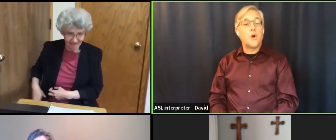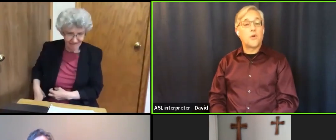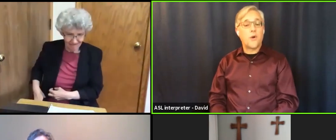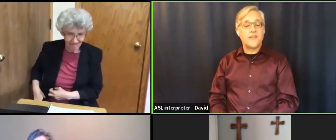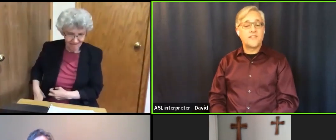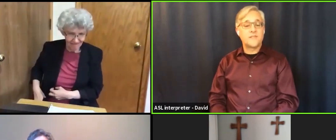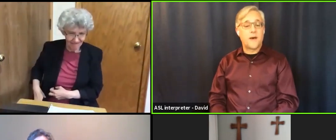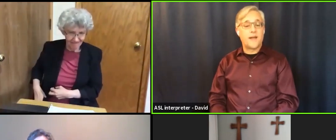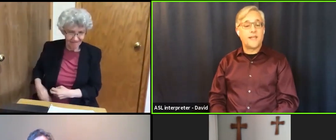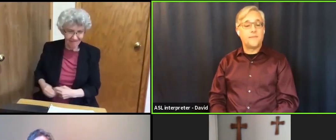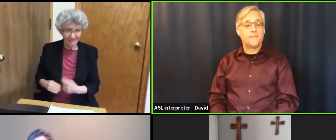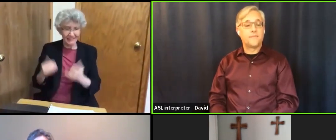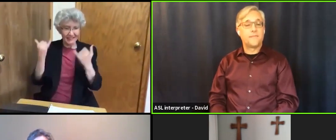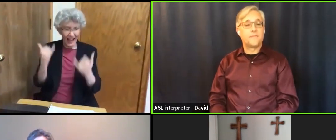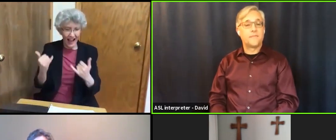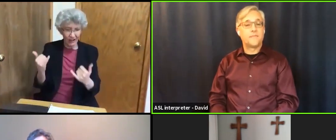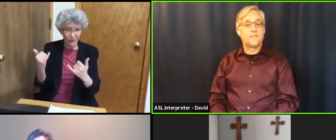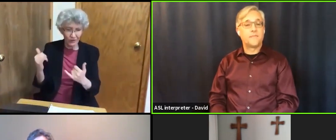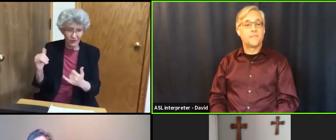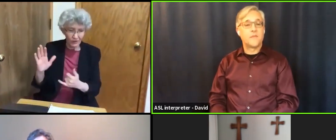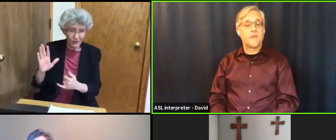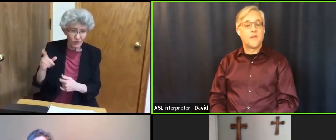You are Christ's body.